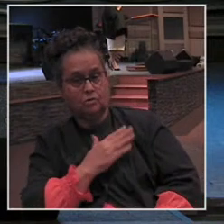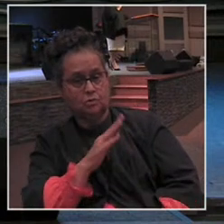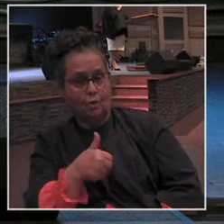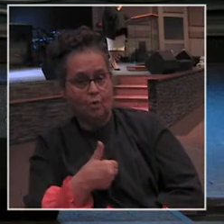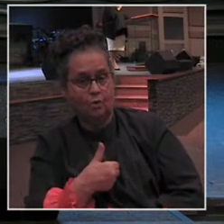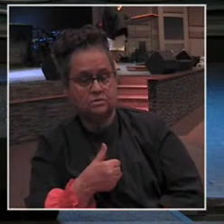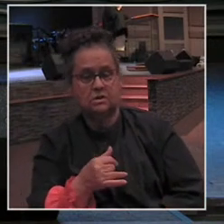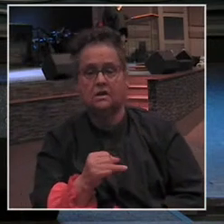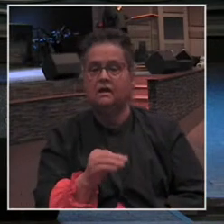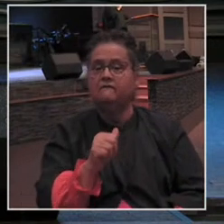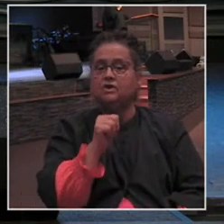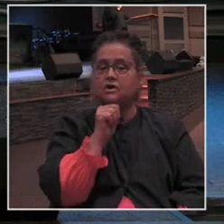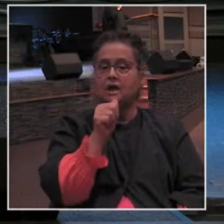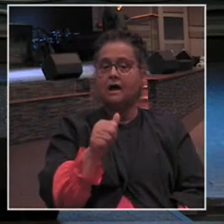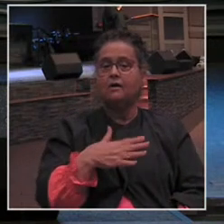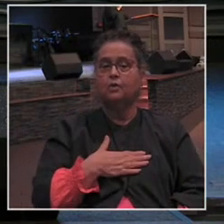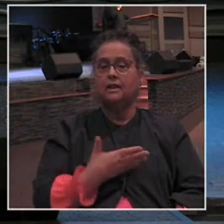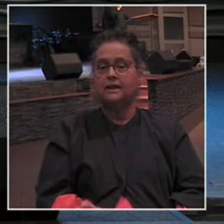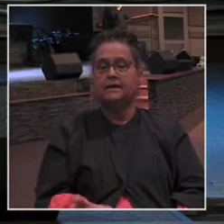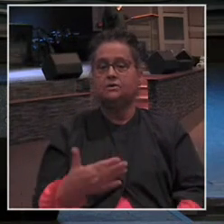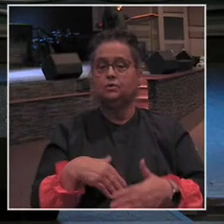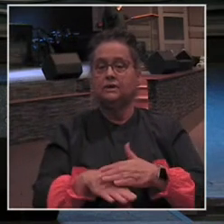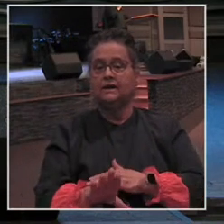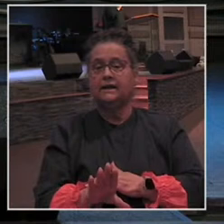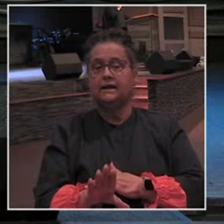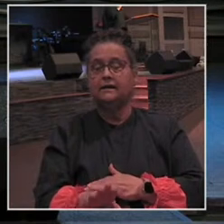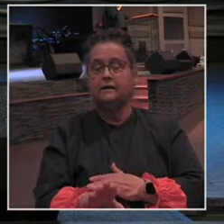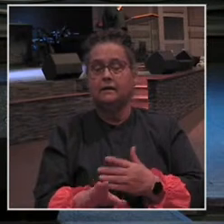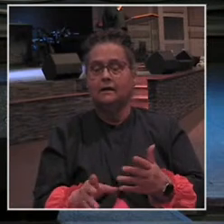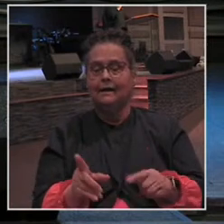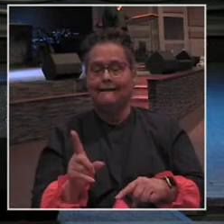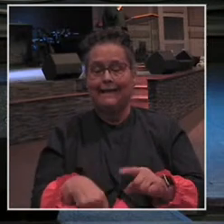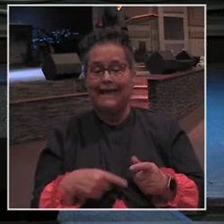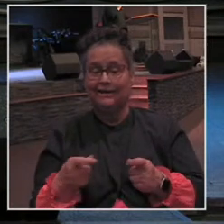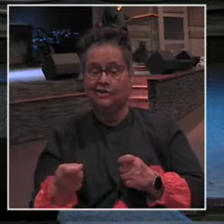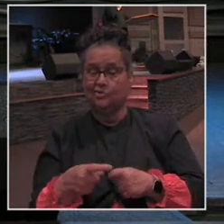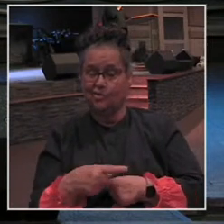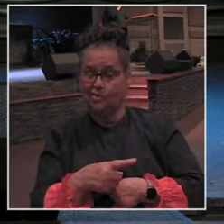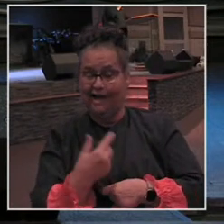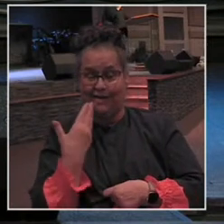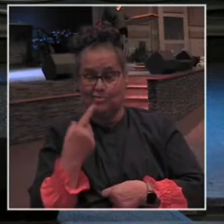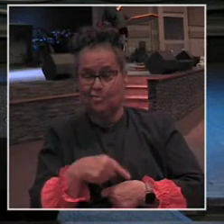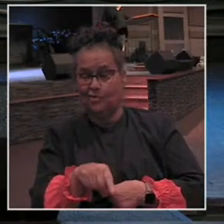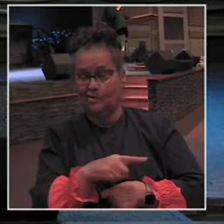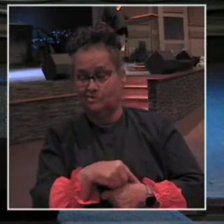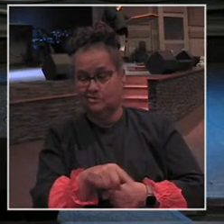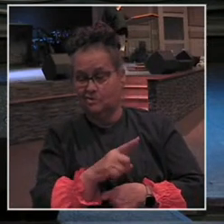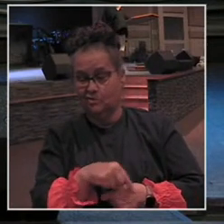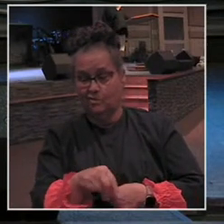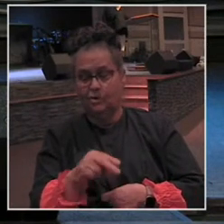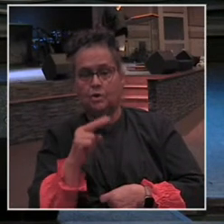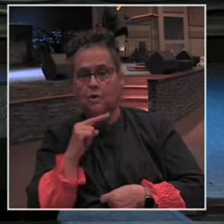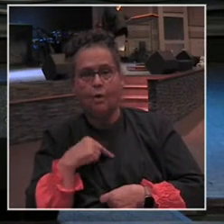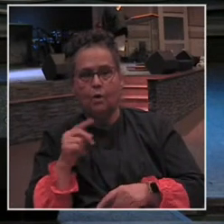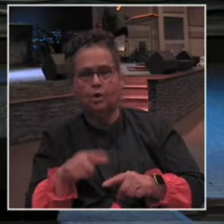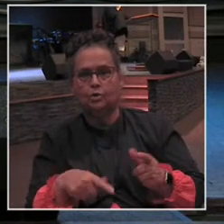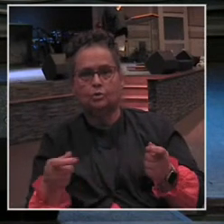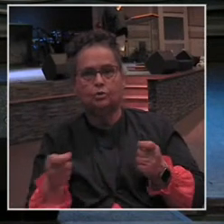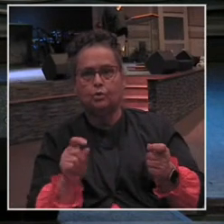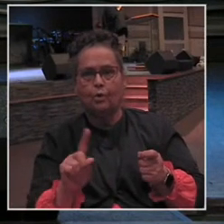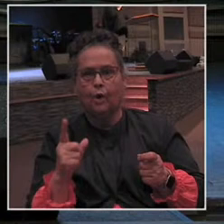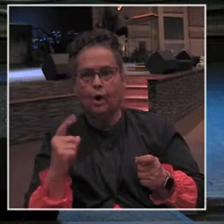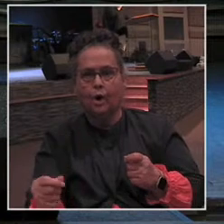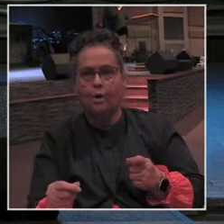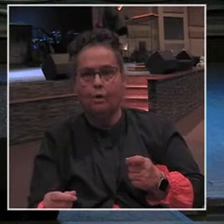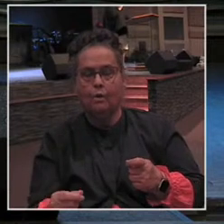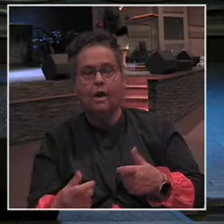If you haven't been willing to get into the boat because you can't control where the boat is going, Noah couldn't either.